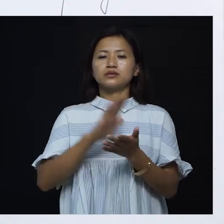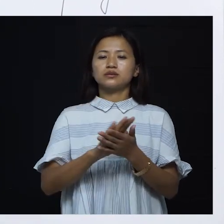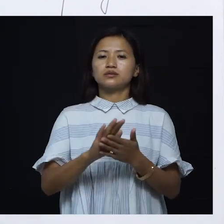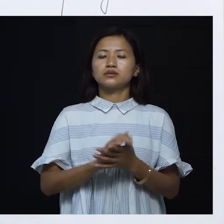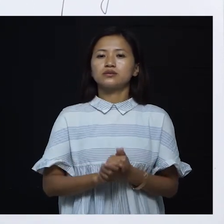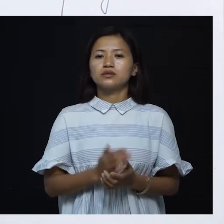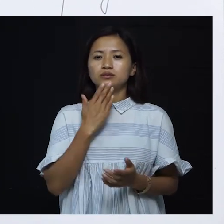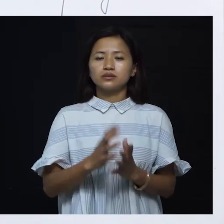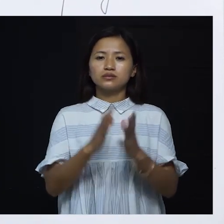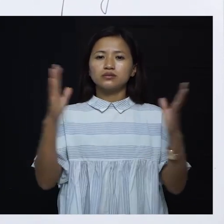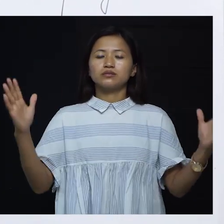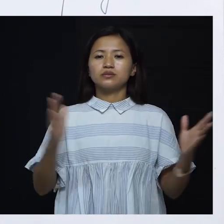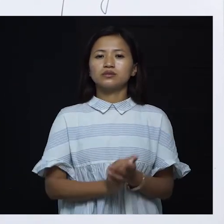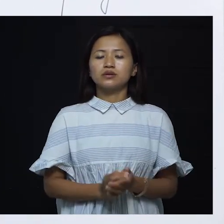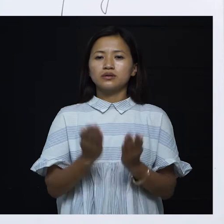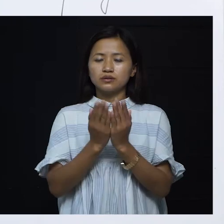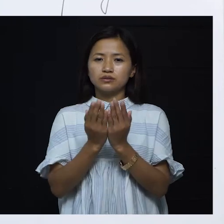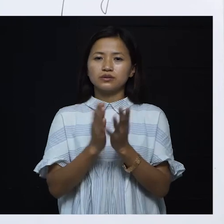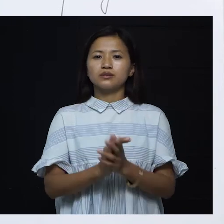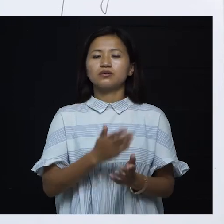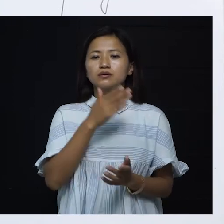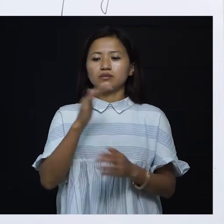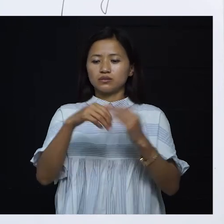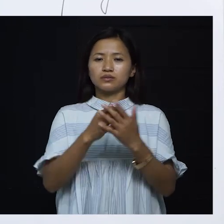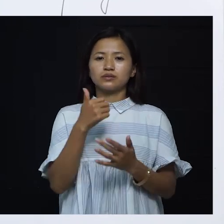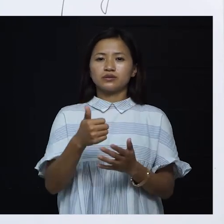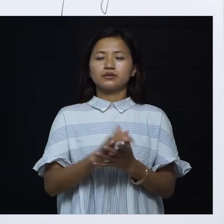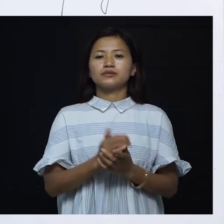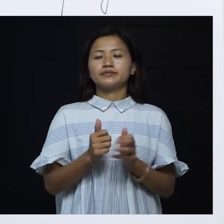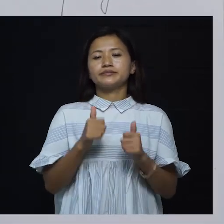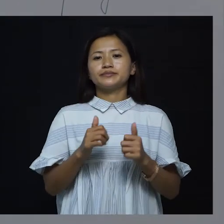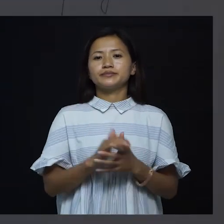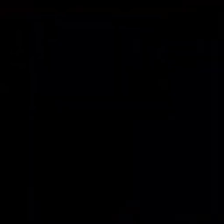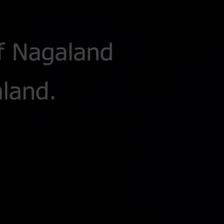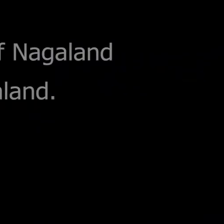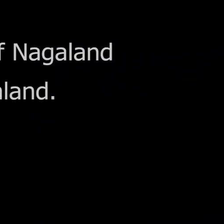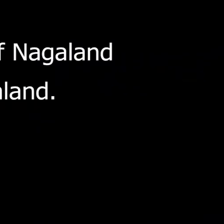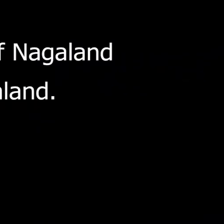Thank you so much. Keep studying, and all the best for your exams. Thank you.